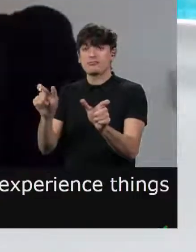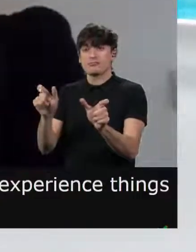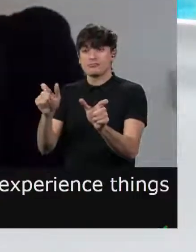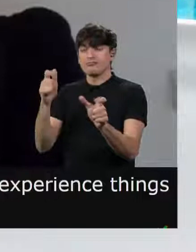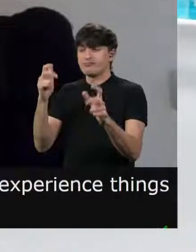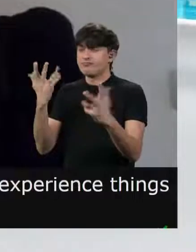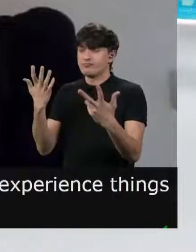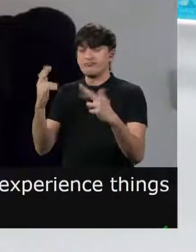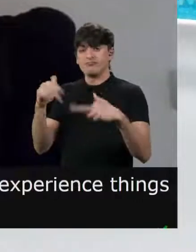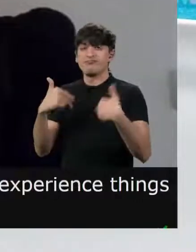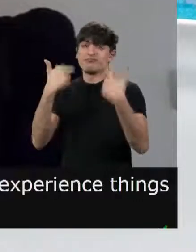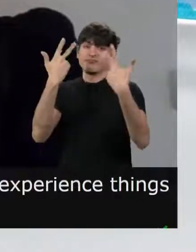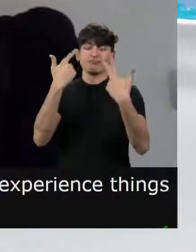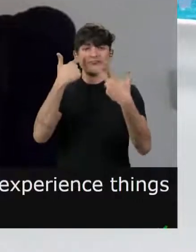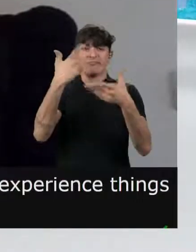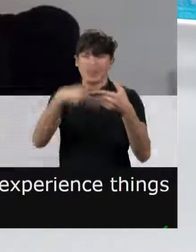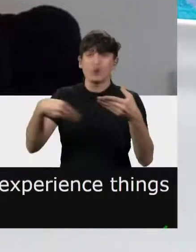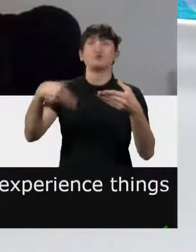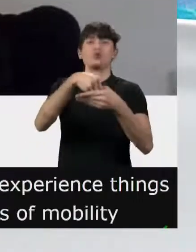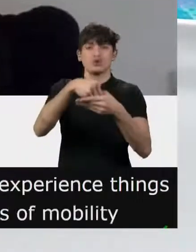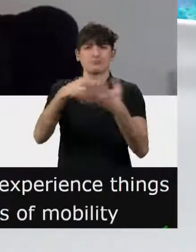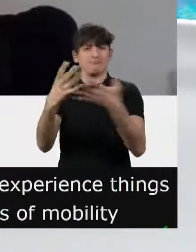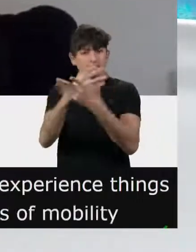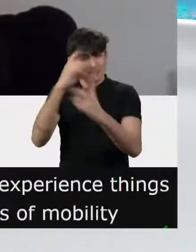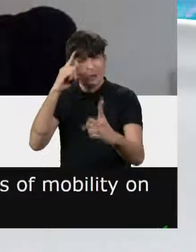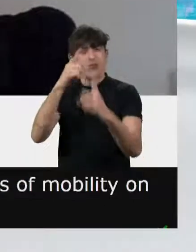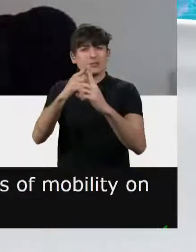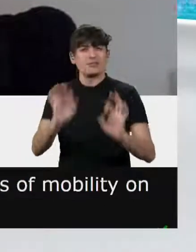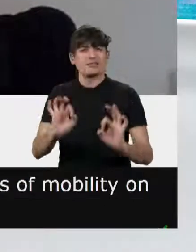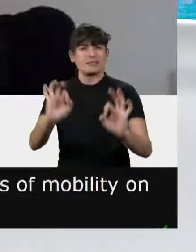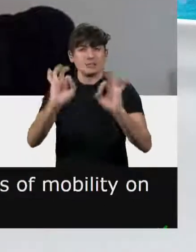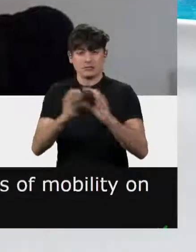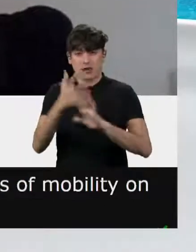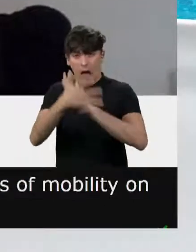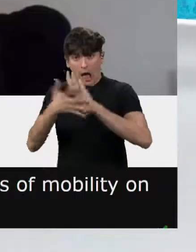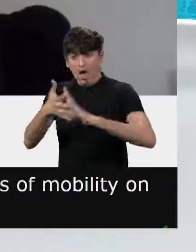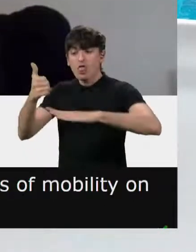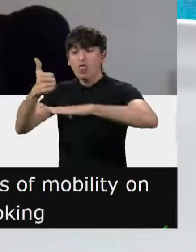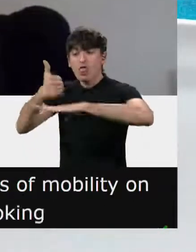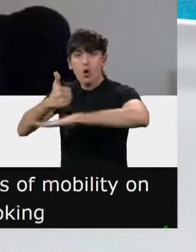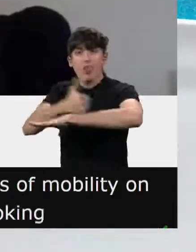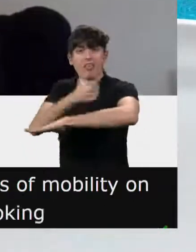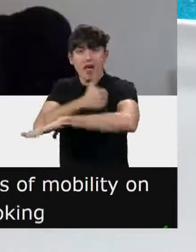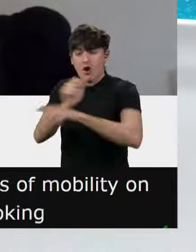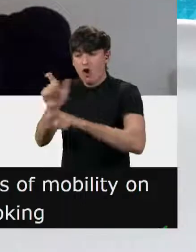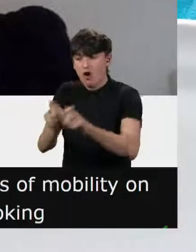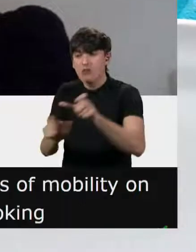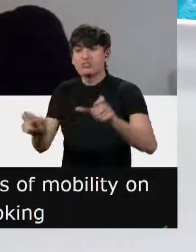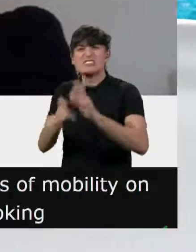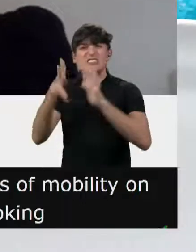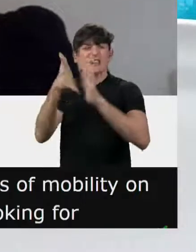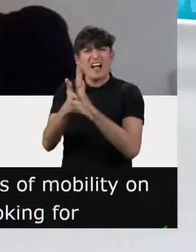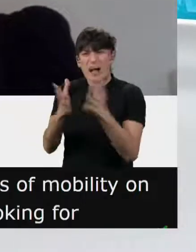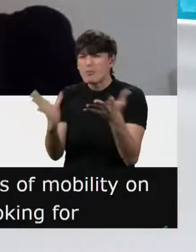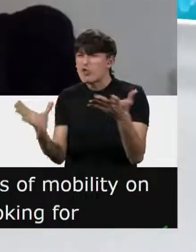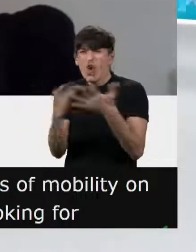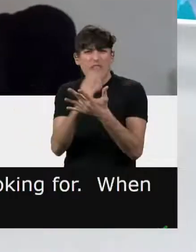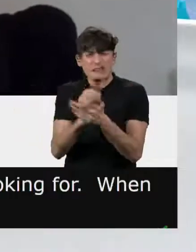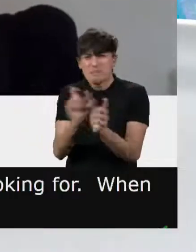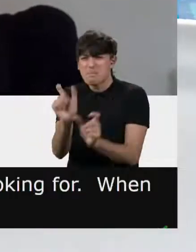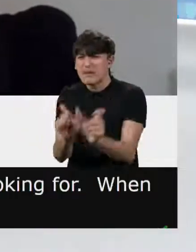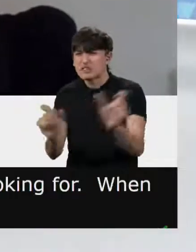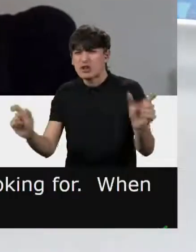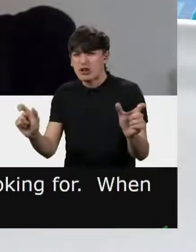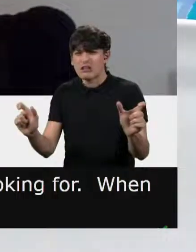us to this inclusion that we're all looking for. When we talk about citizens, we're talking about all people without